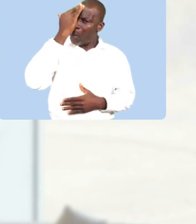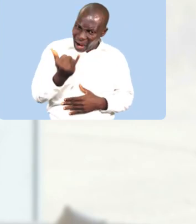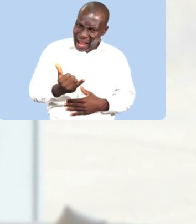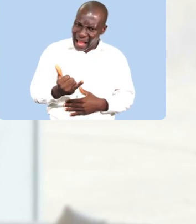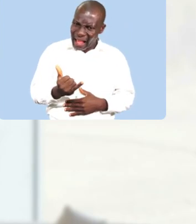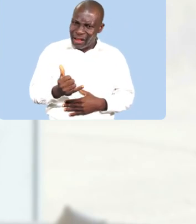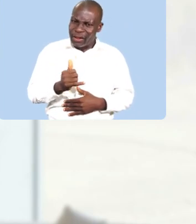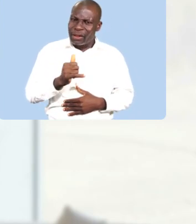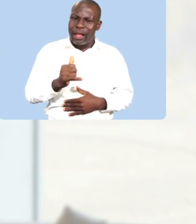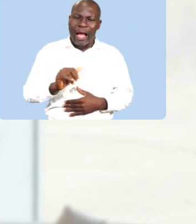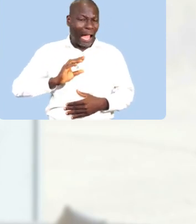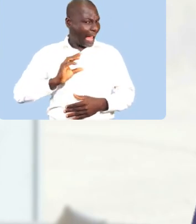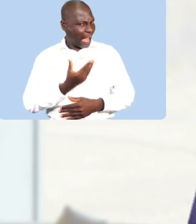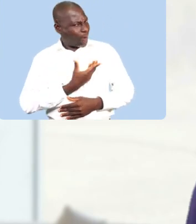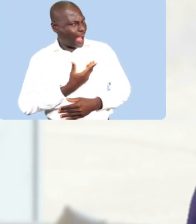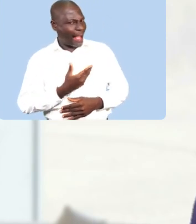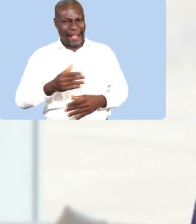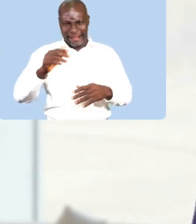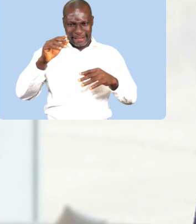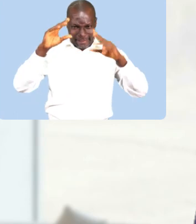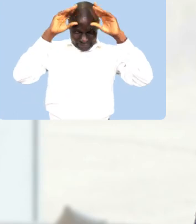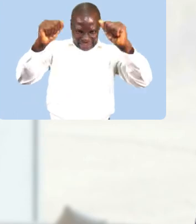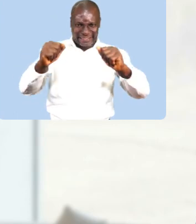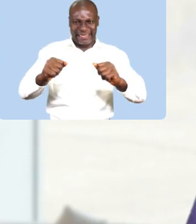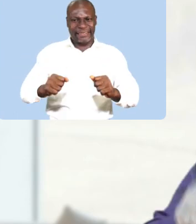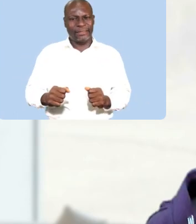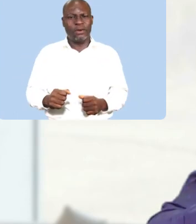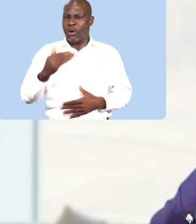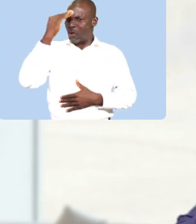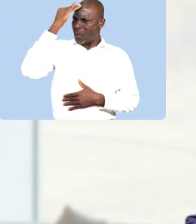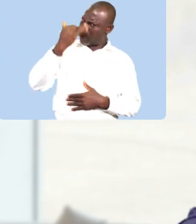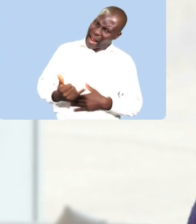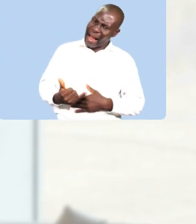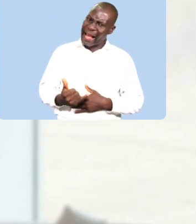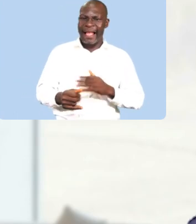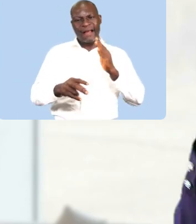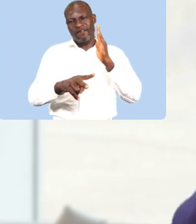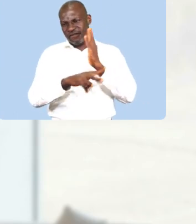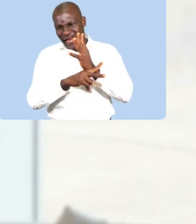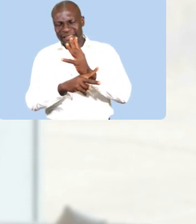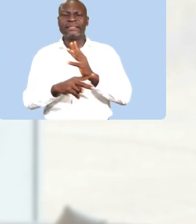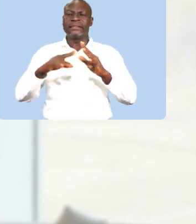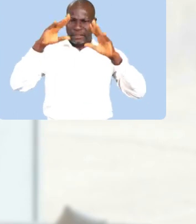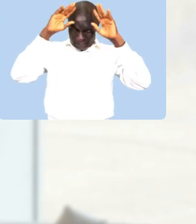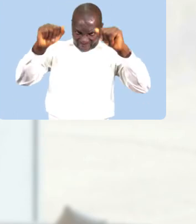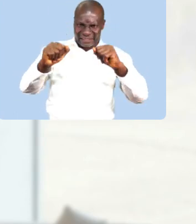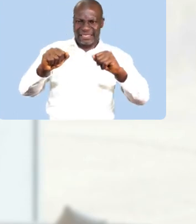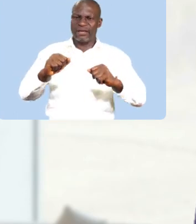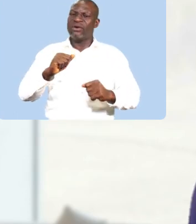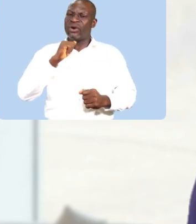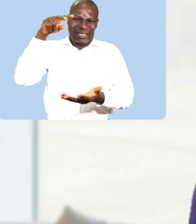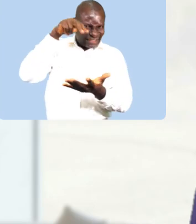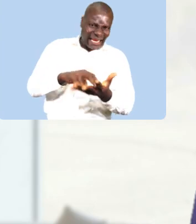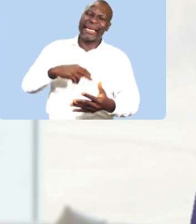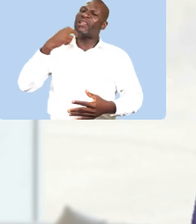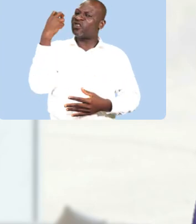si ya mampeni to be sorry e jina ema de majority. I didn't answer say a vice president to me sorry Gina Emma the